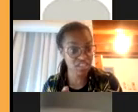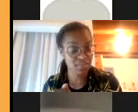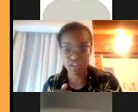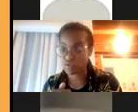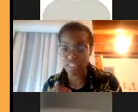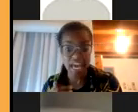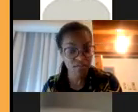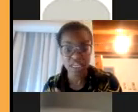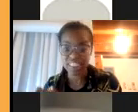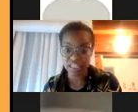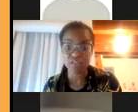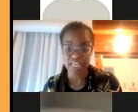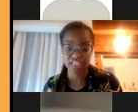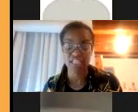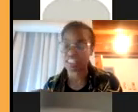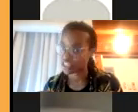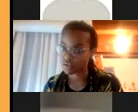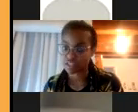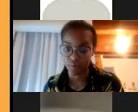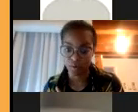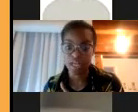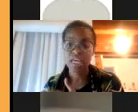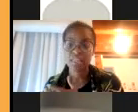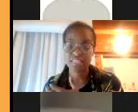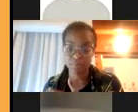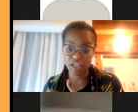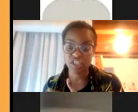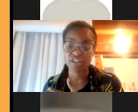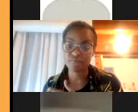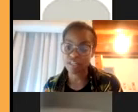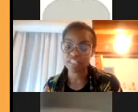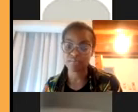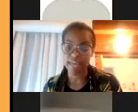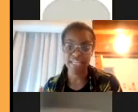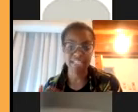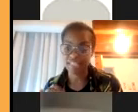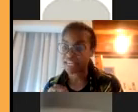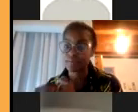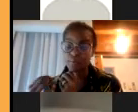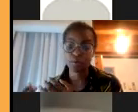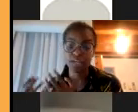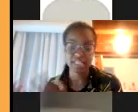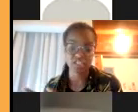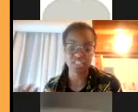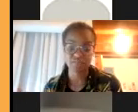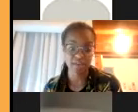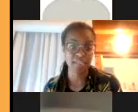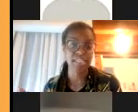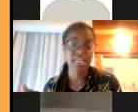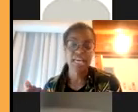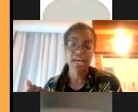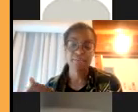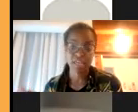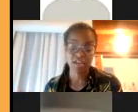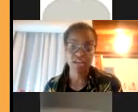regulation system and used every single day to continue to support the separation of millions of Black, Latine, and poor and Indigenous